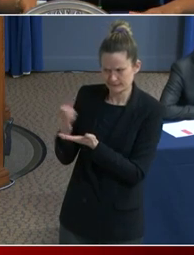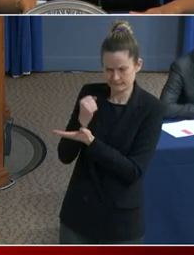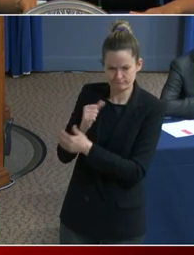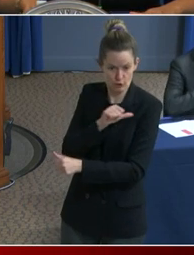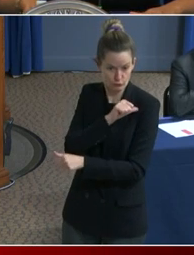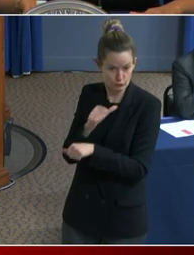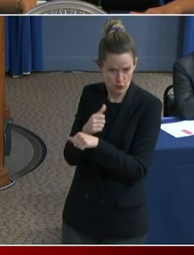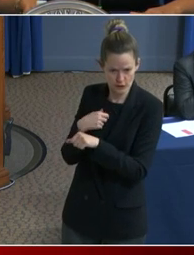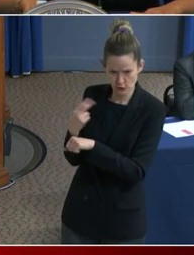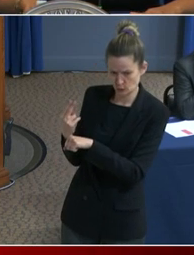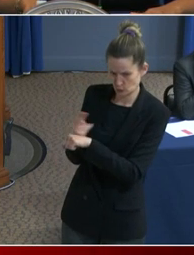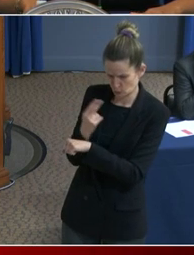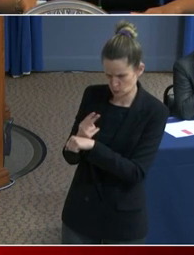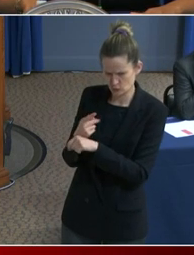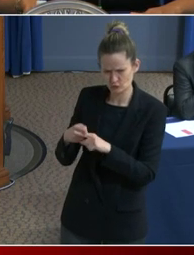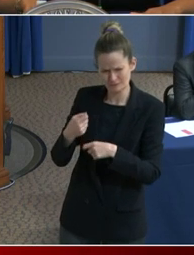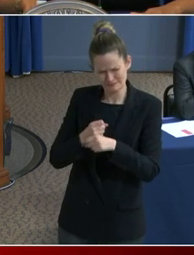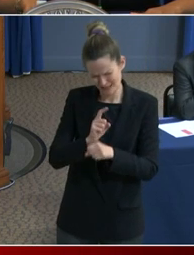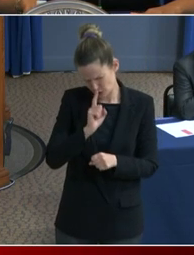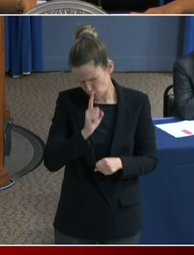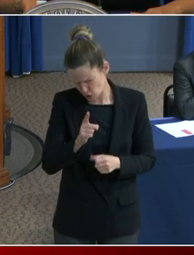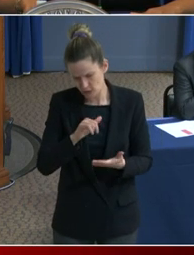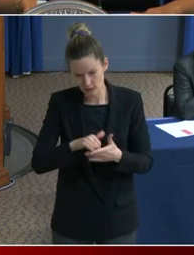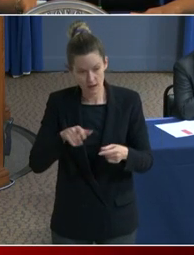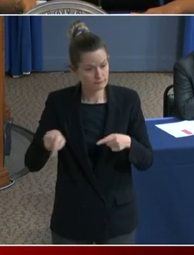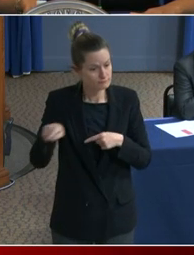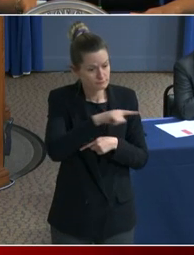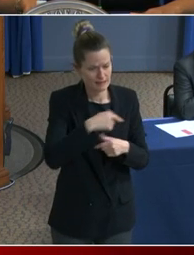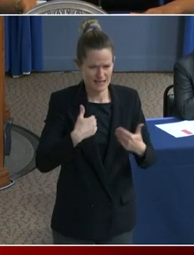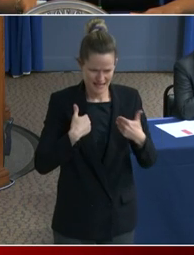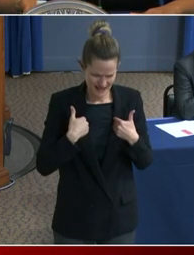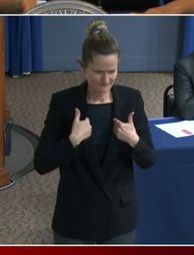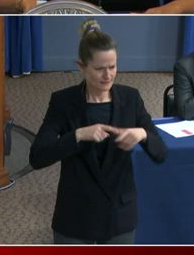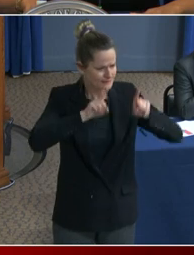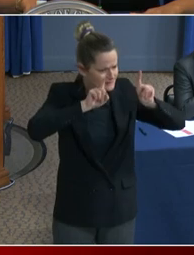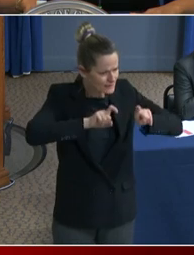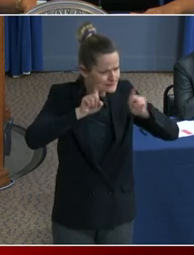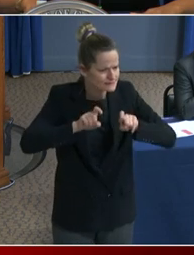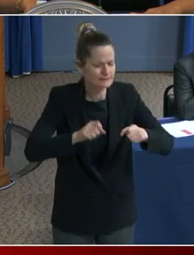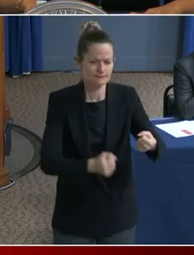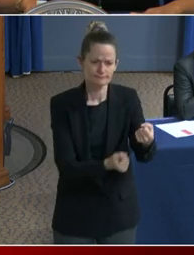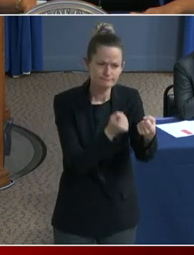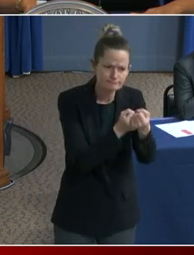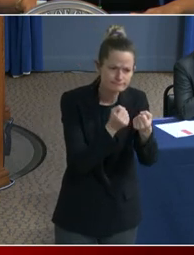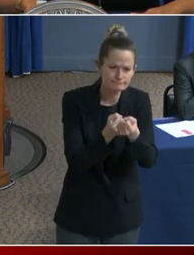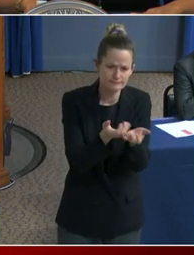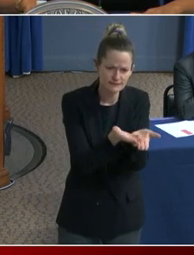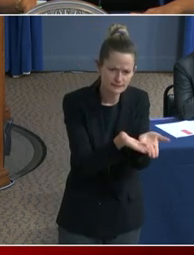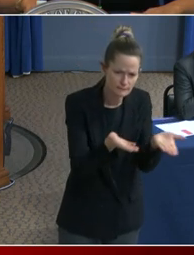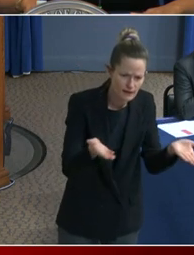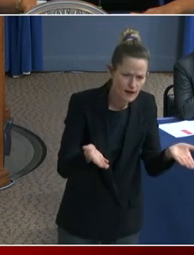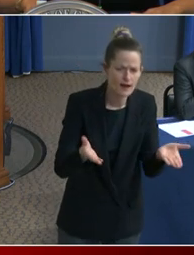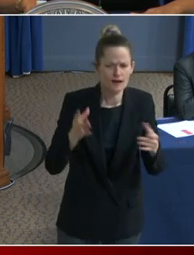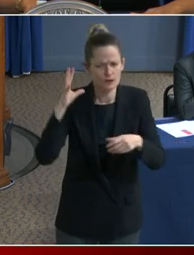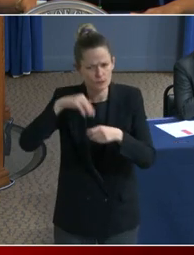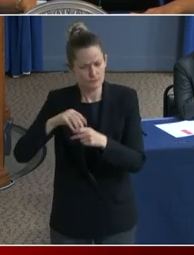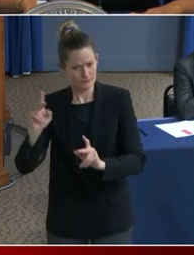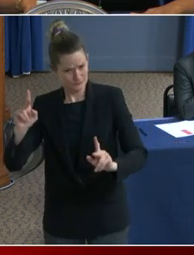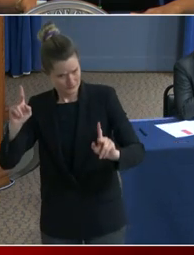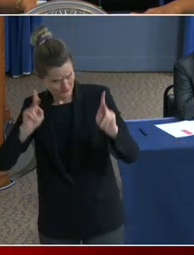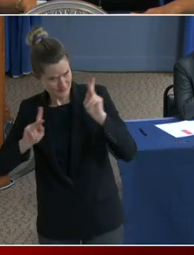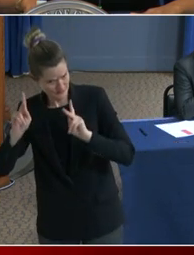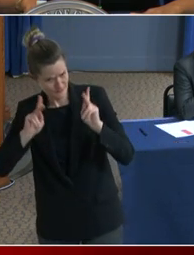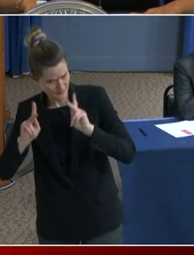make sure that we have testing supplies, and that includes people, and it